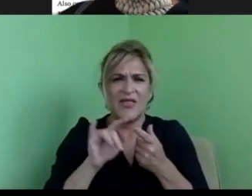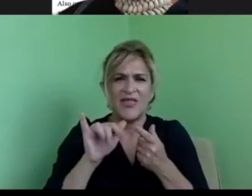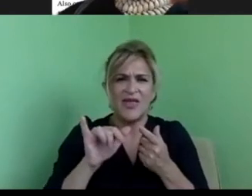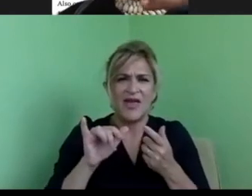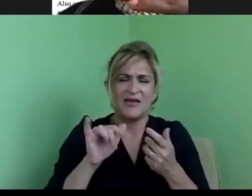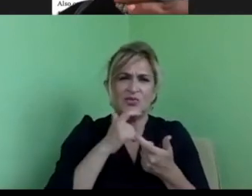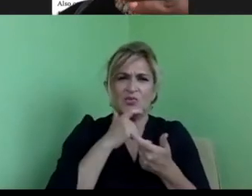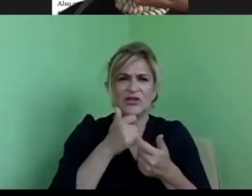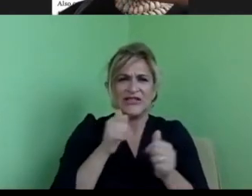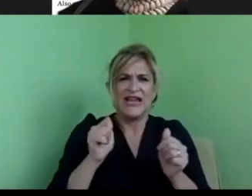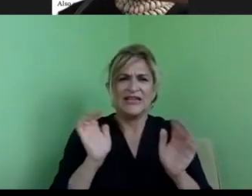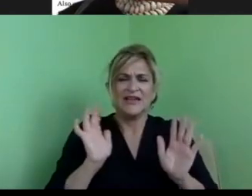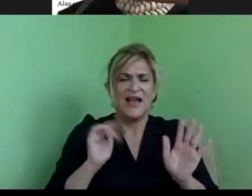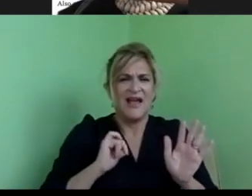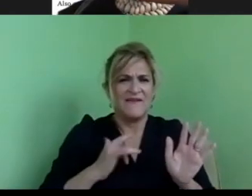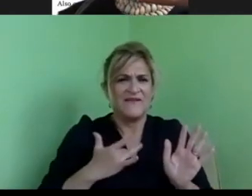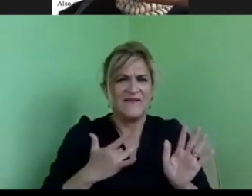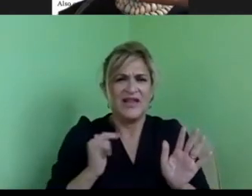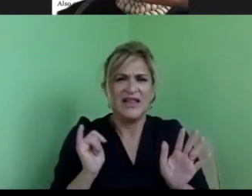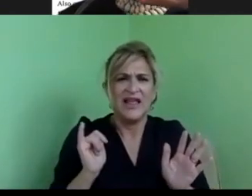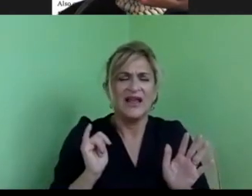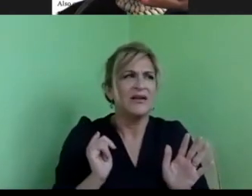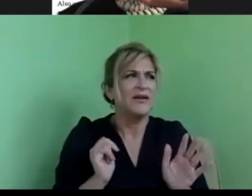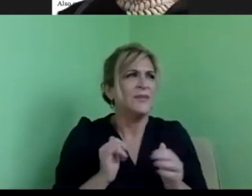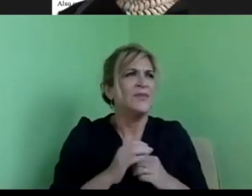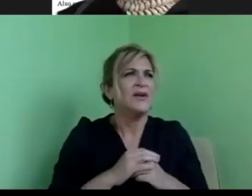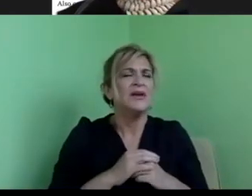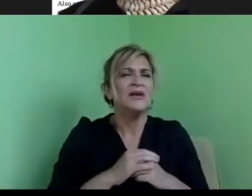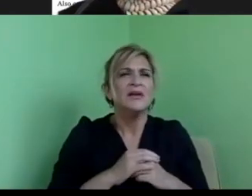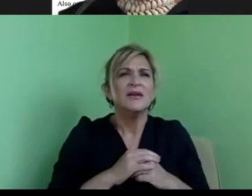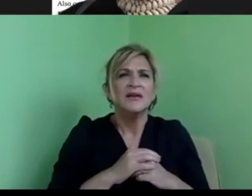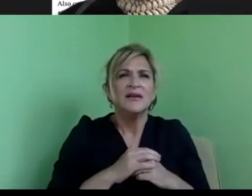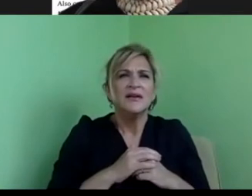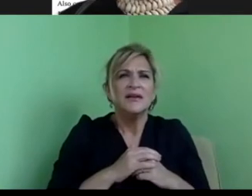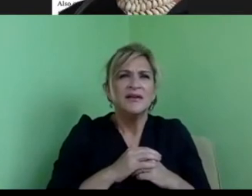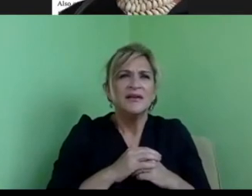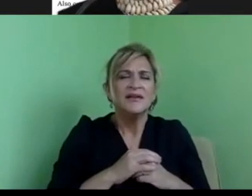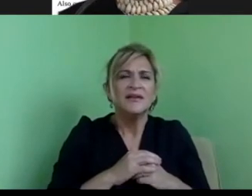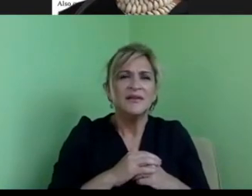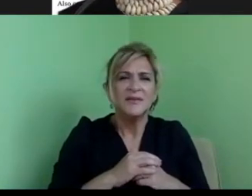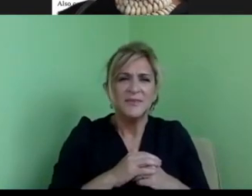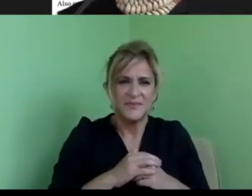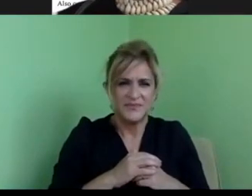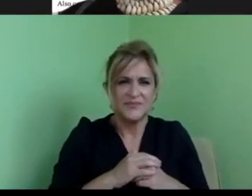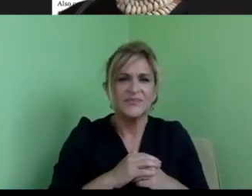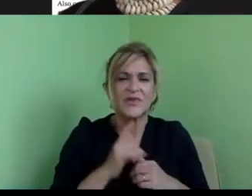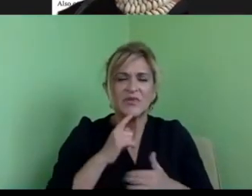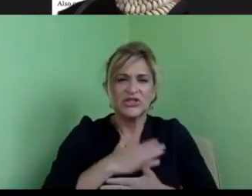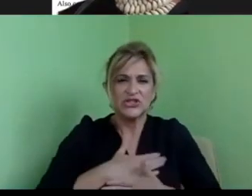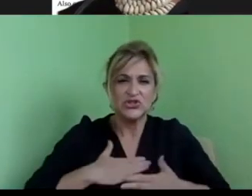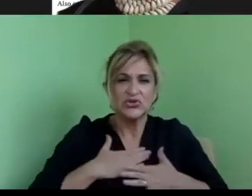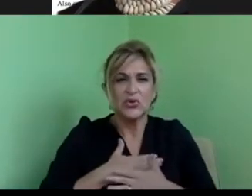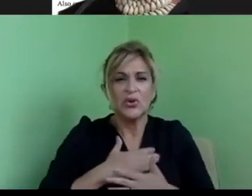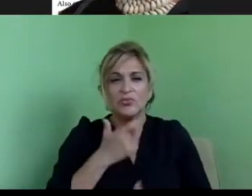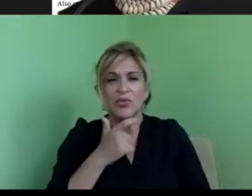i feel like um you know i just like uh i i enjoy on hbo